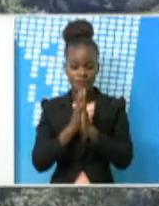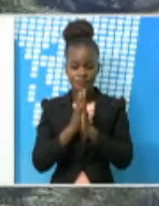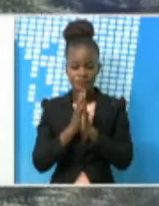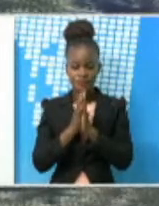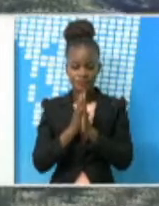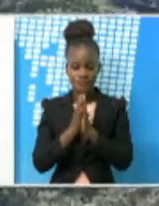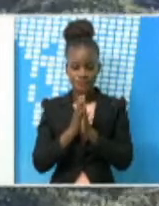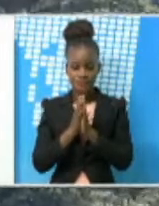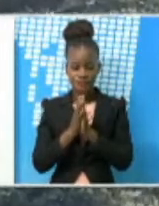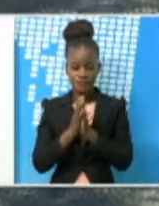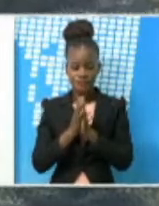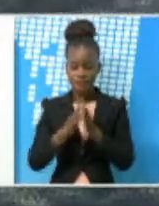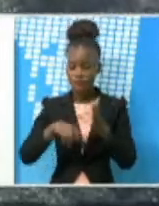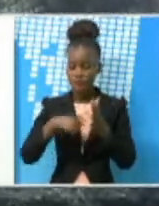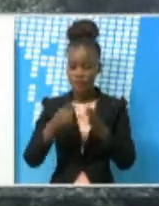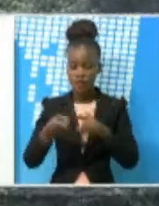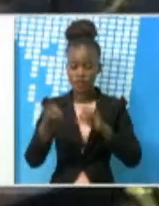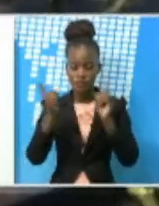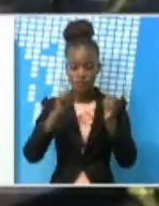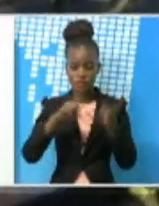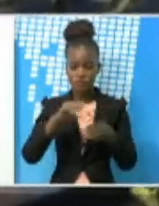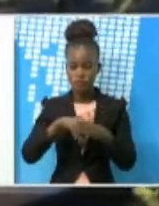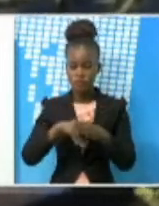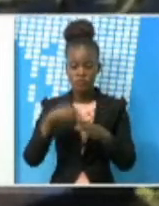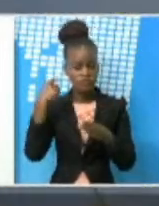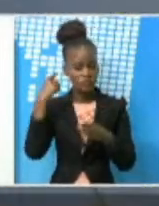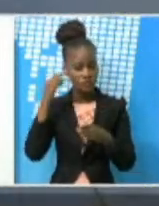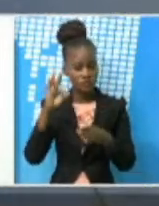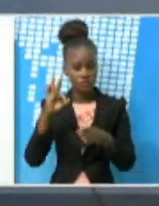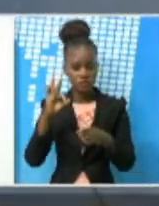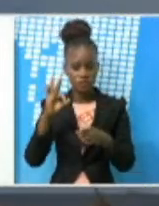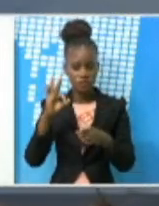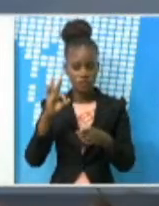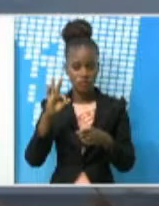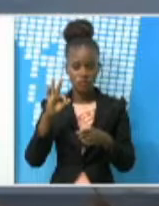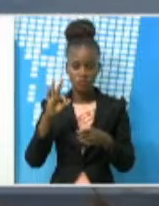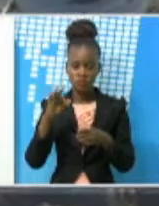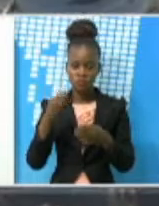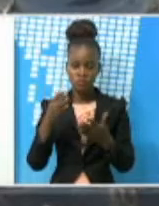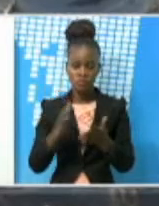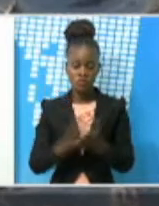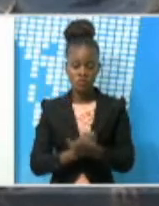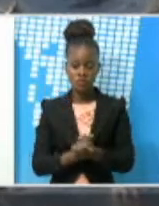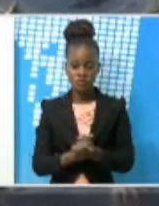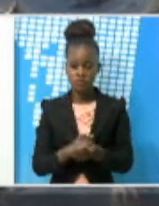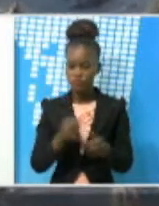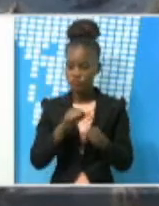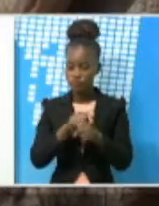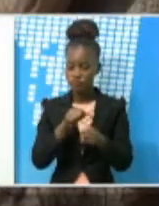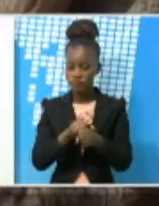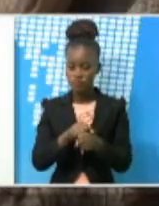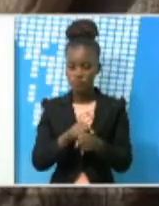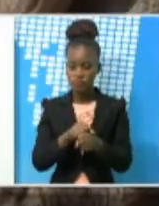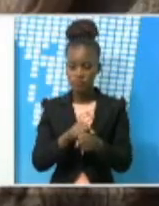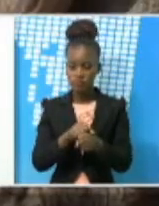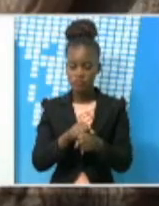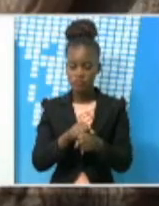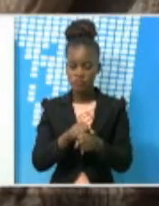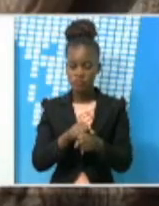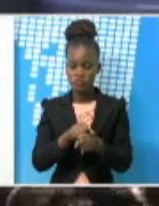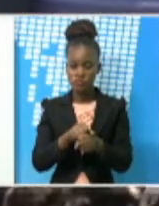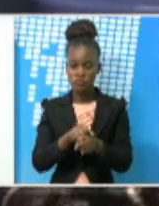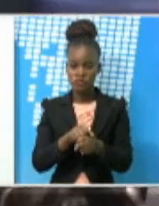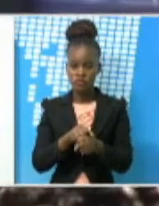Climate change has become a reality world over, and its effects heavily impact the micro, small and medium